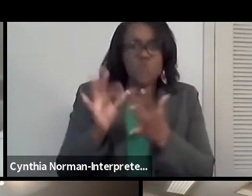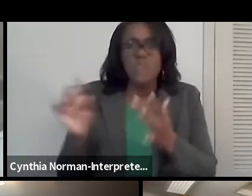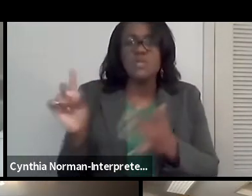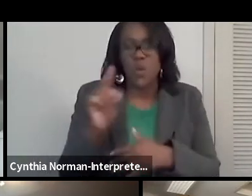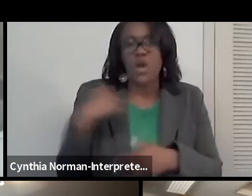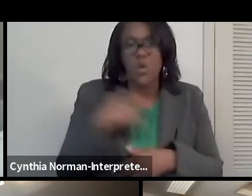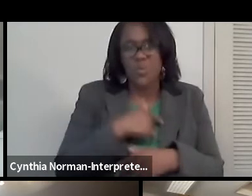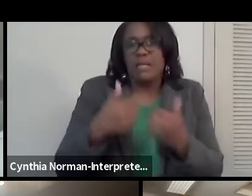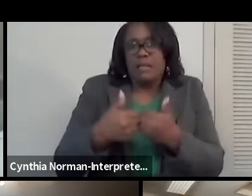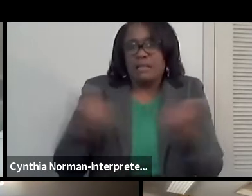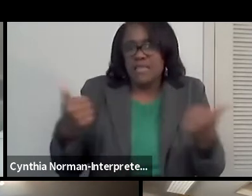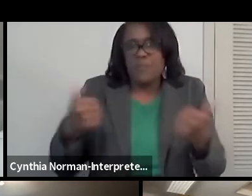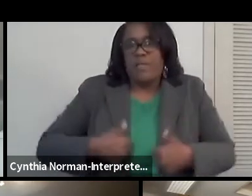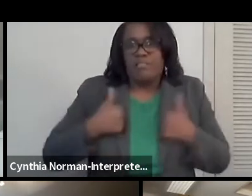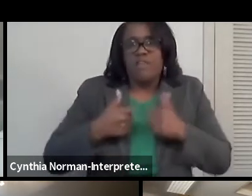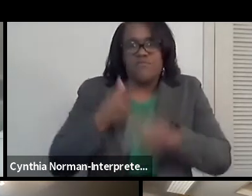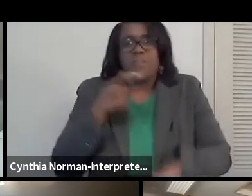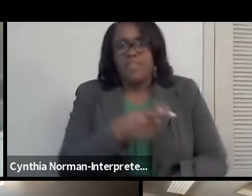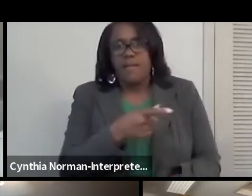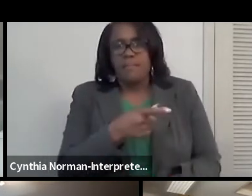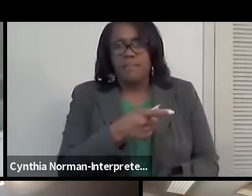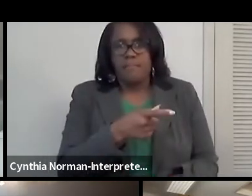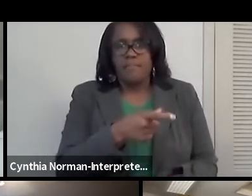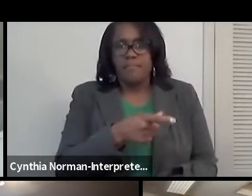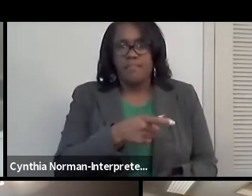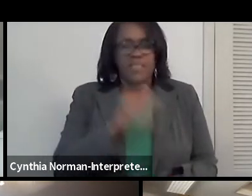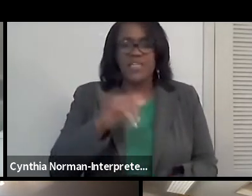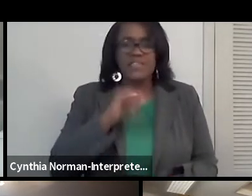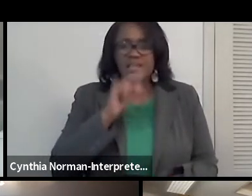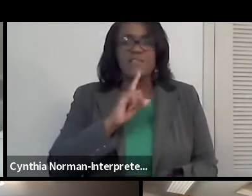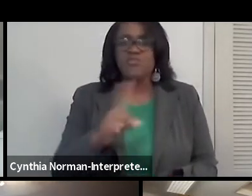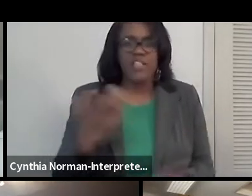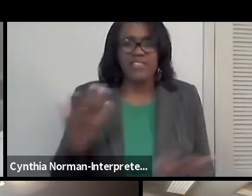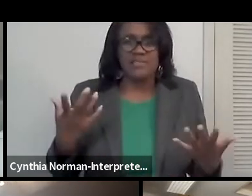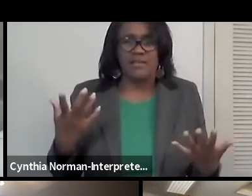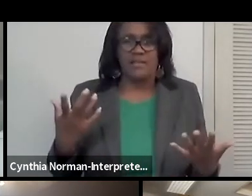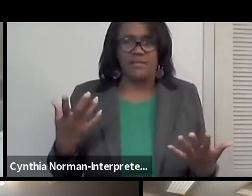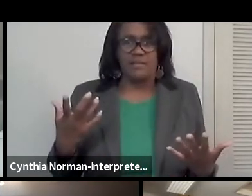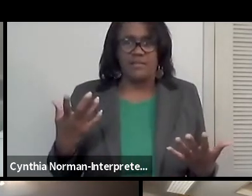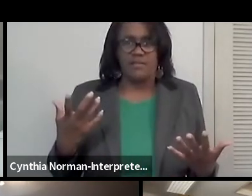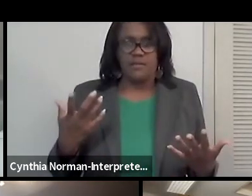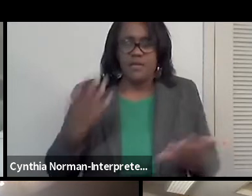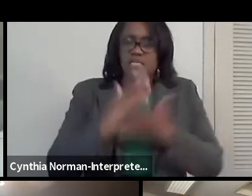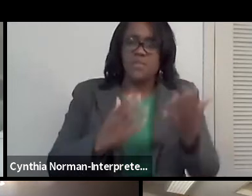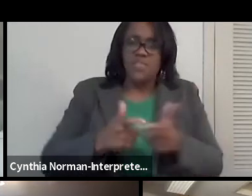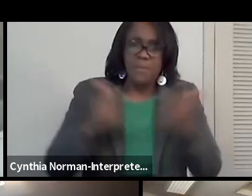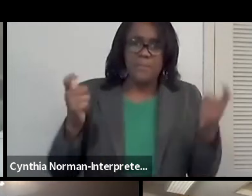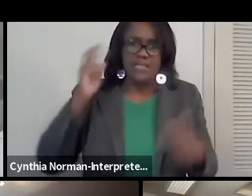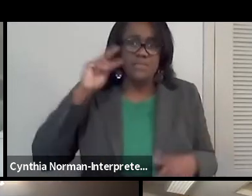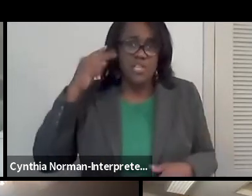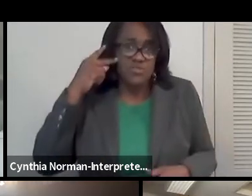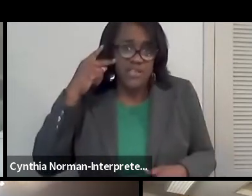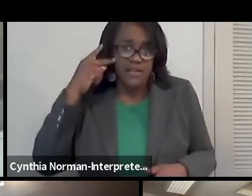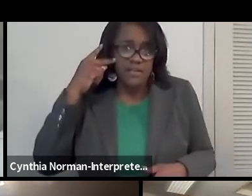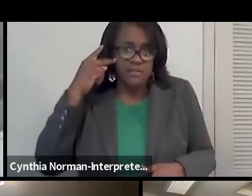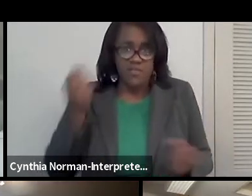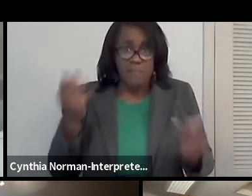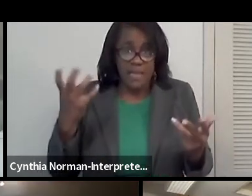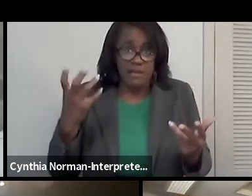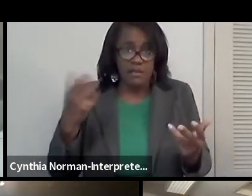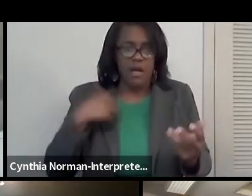separately from them. That's not even closely or remotely realistic. So some of the biggest misunderstandings of many, and